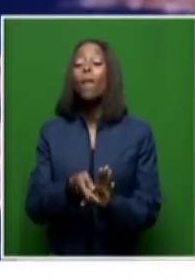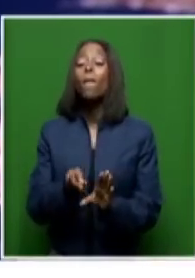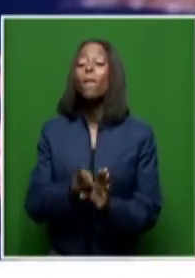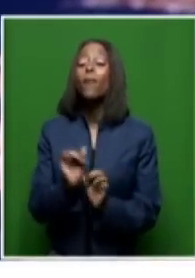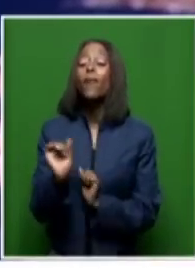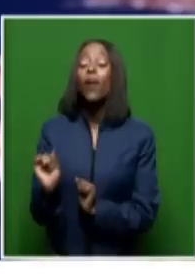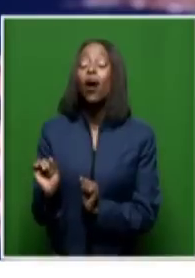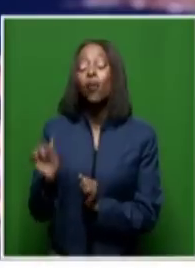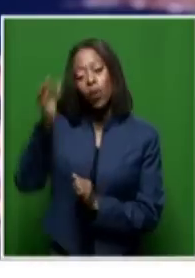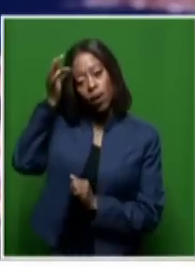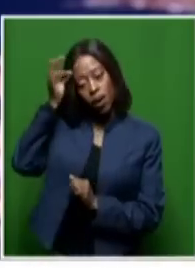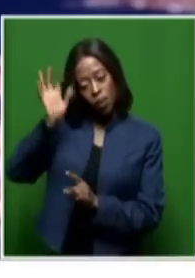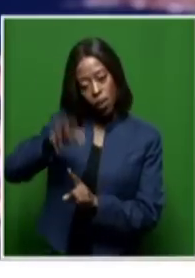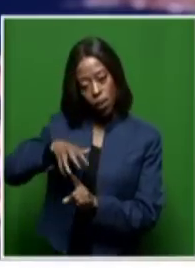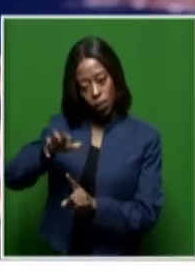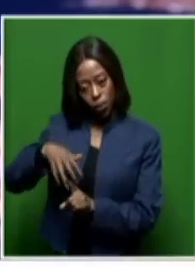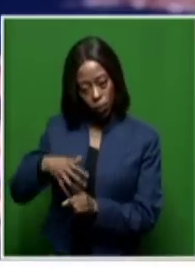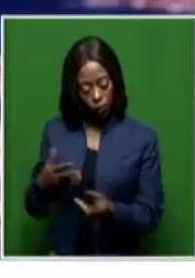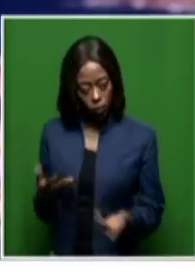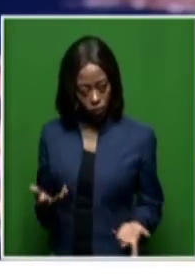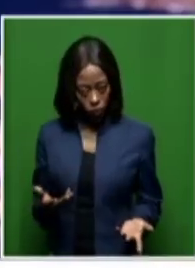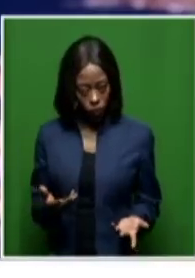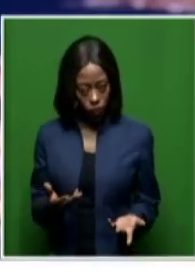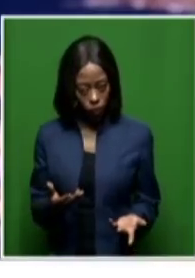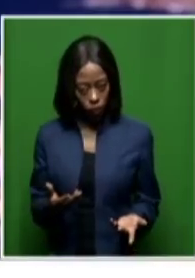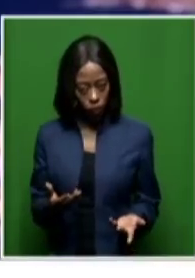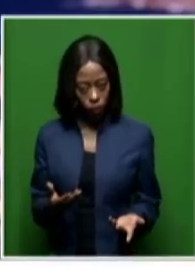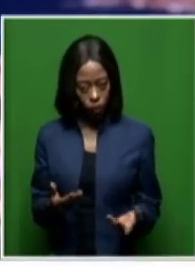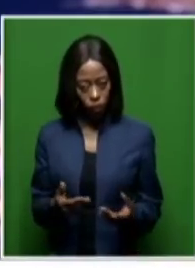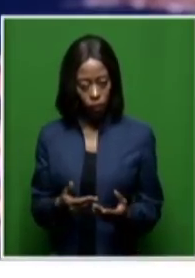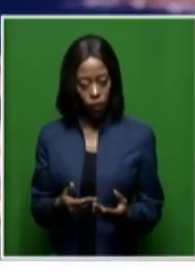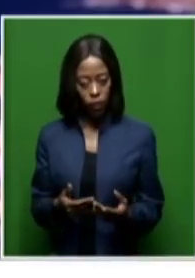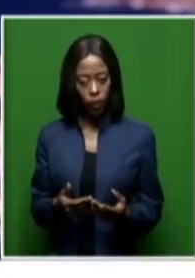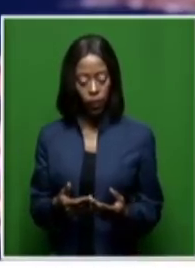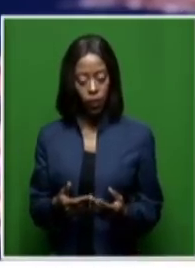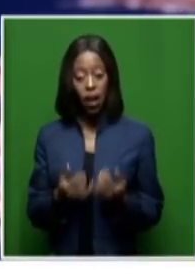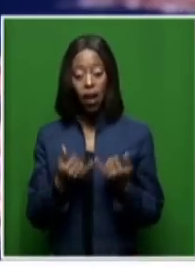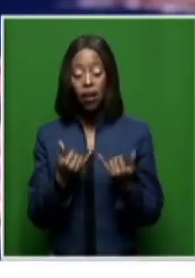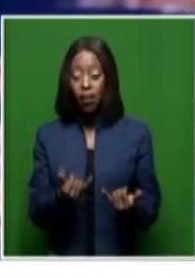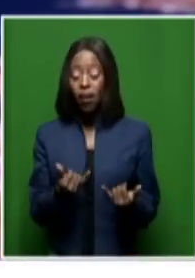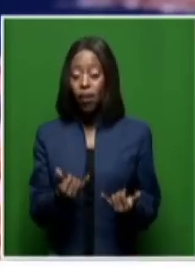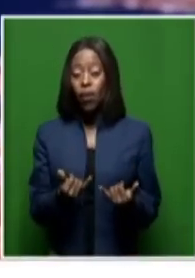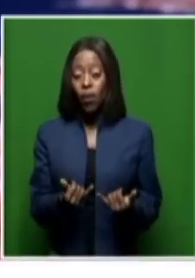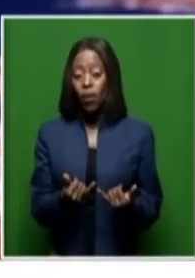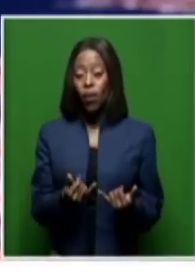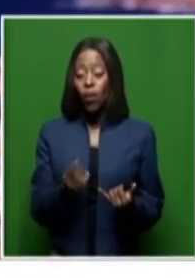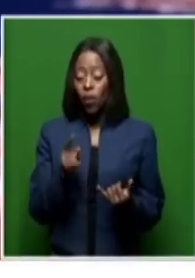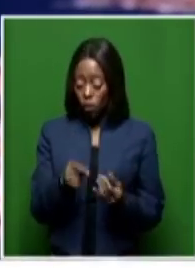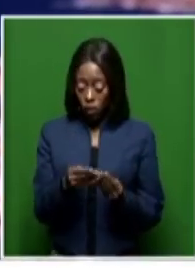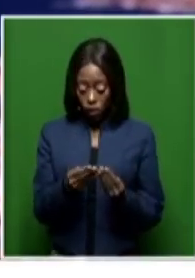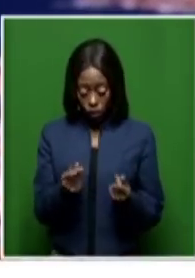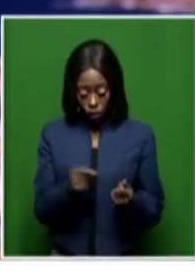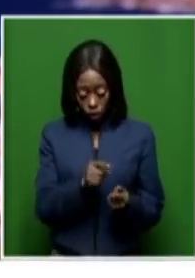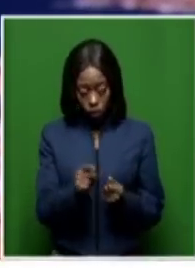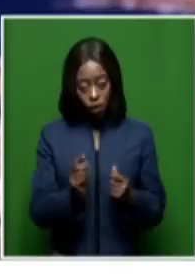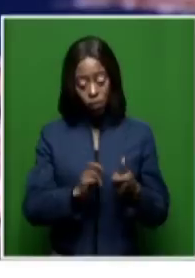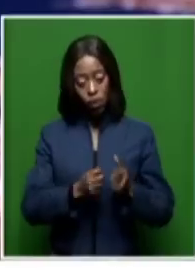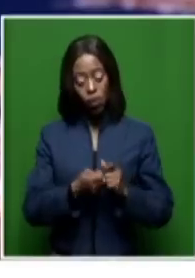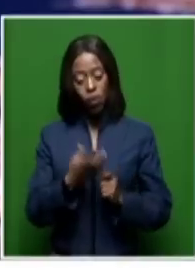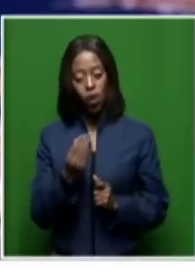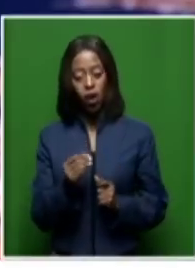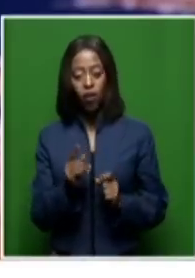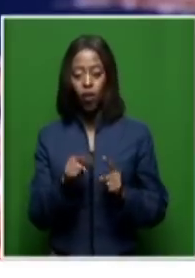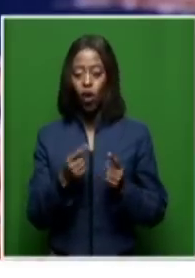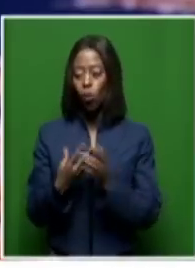state capture, letting down the party of the revolution. So we've got to confront these things head on. There's no